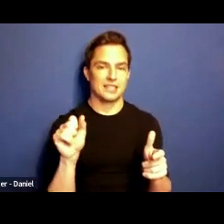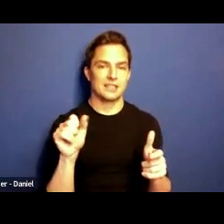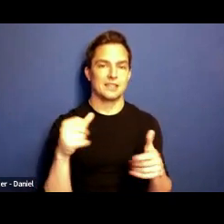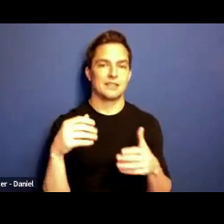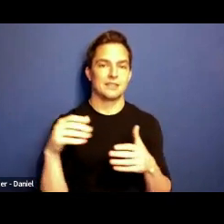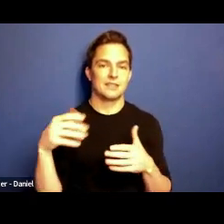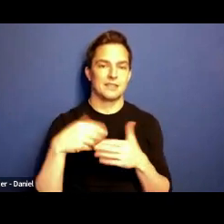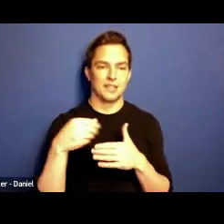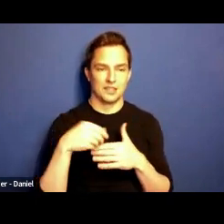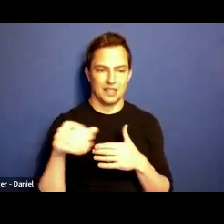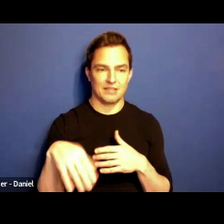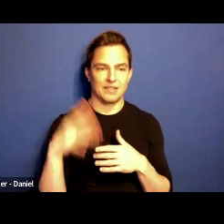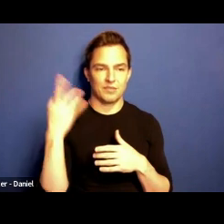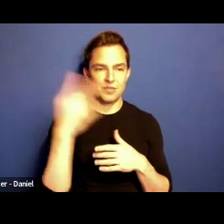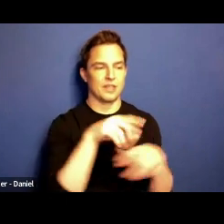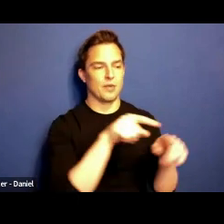hospitals.